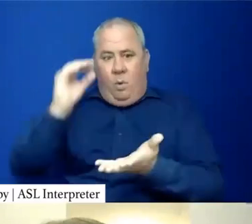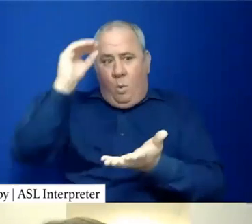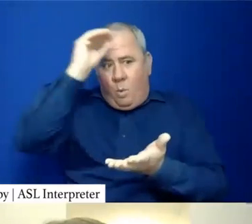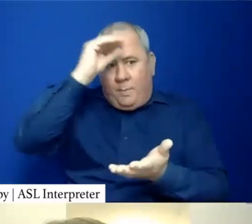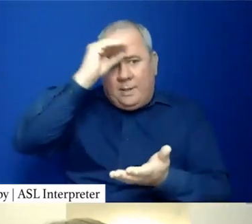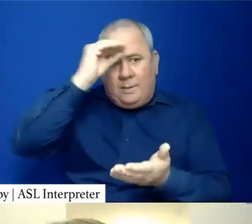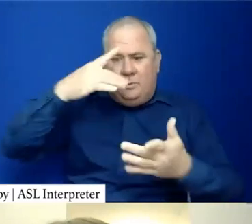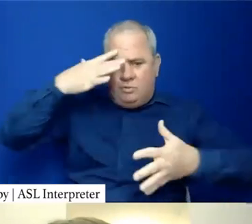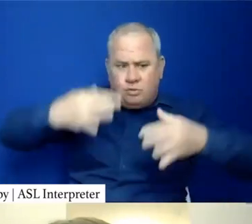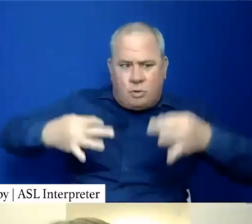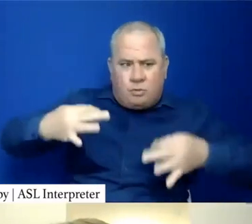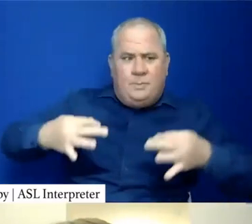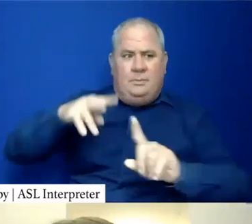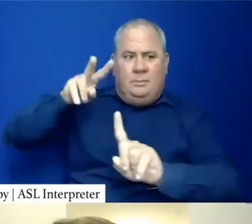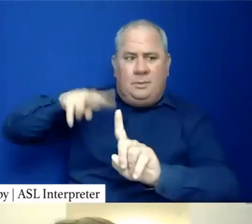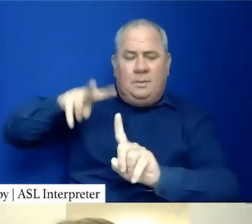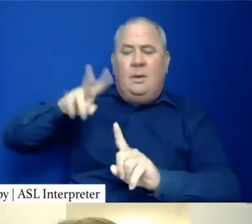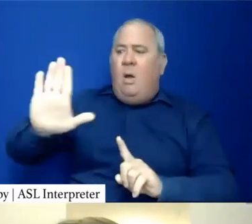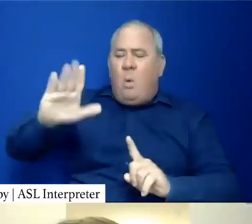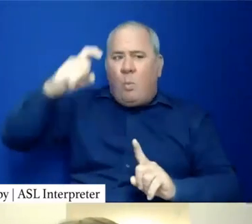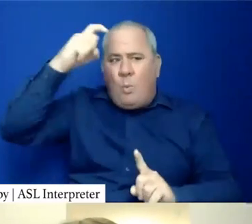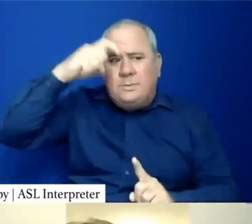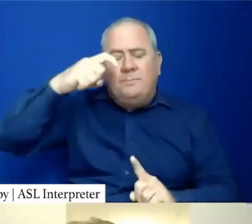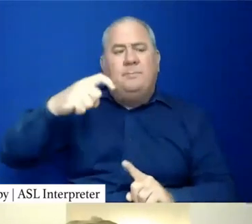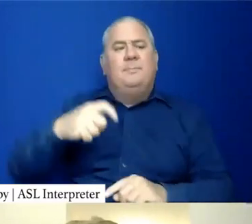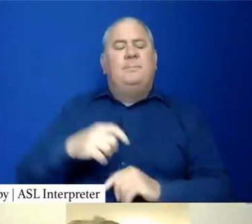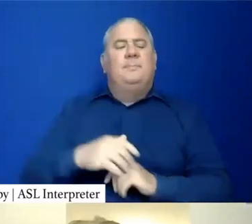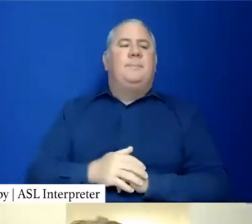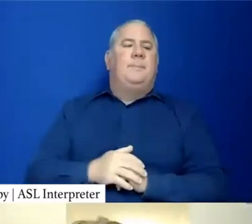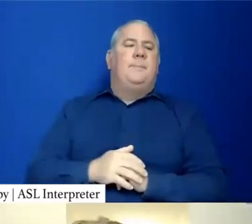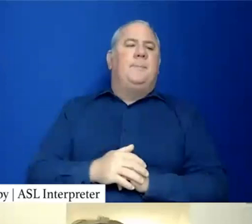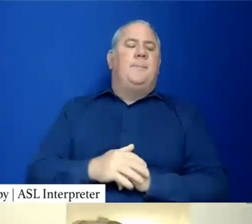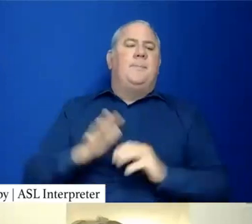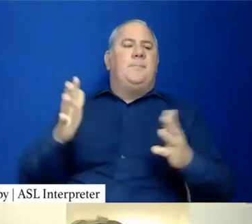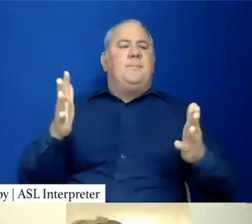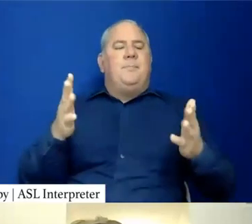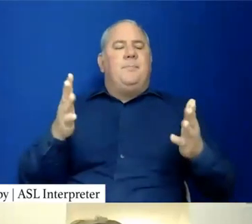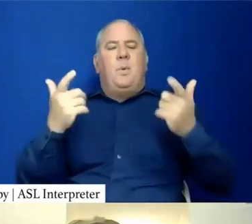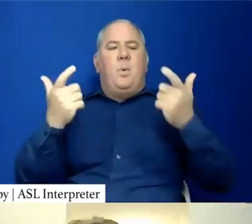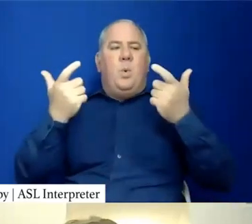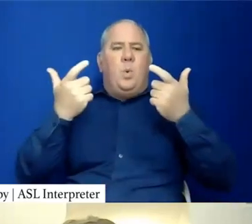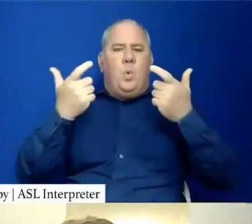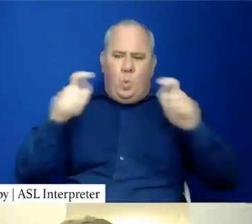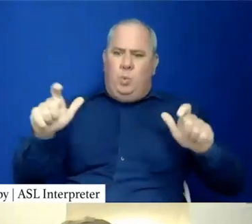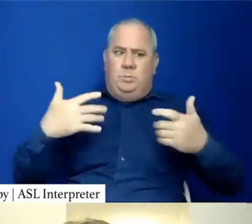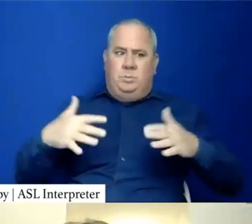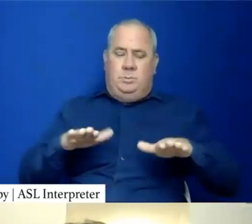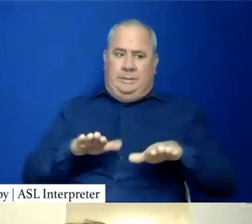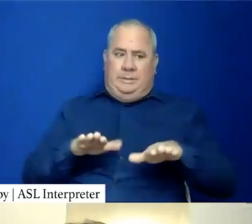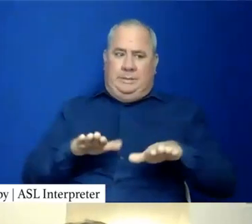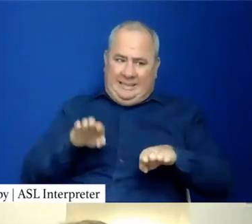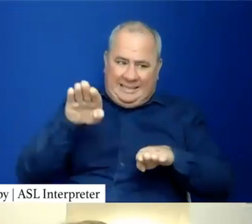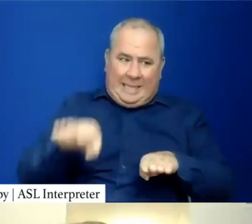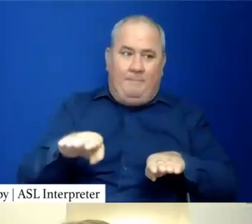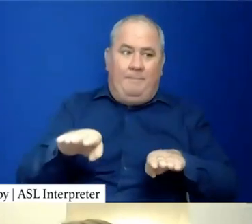community wisdom of the disabled community has been a huge step for some of my colleagues. For me,